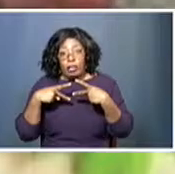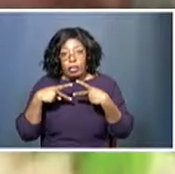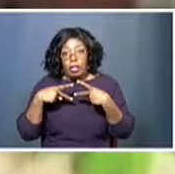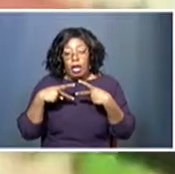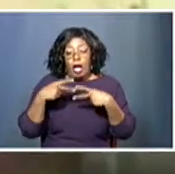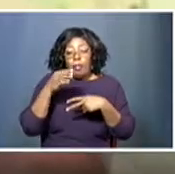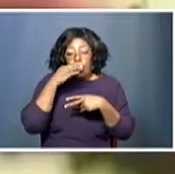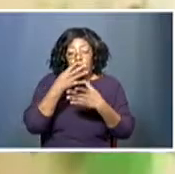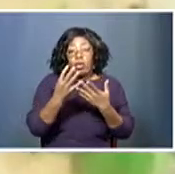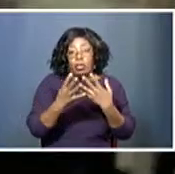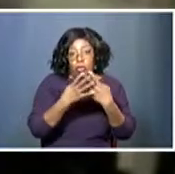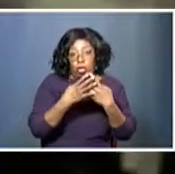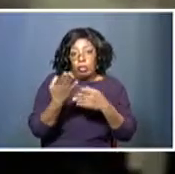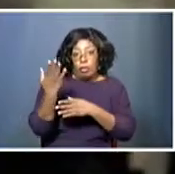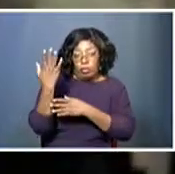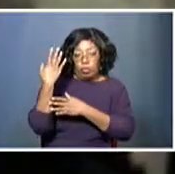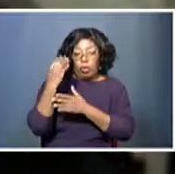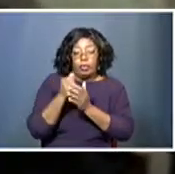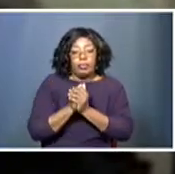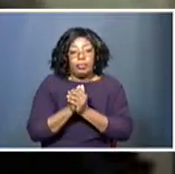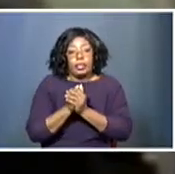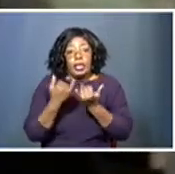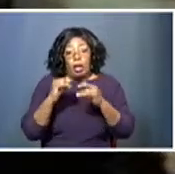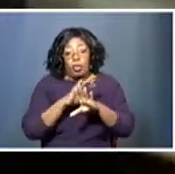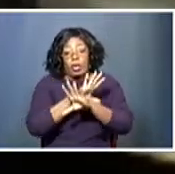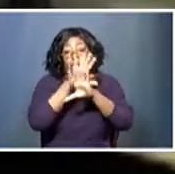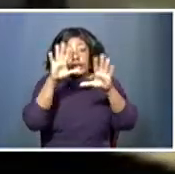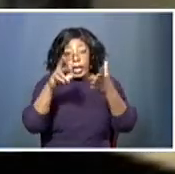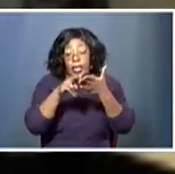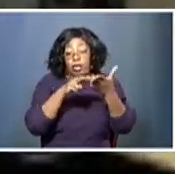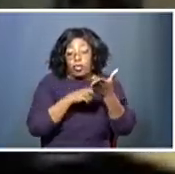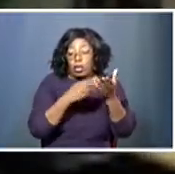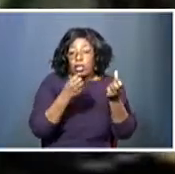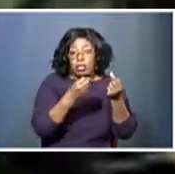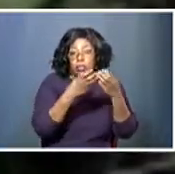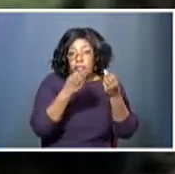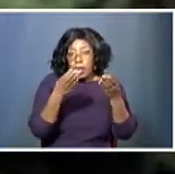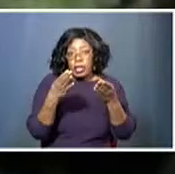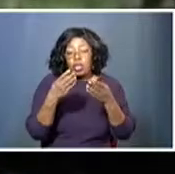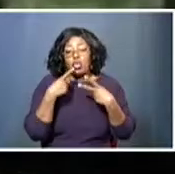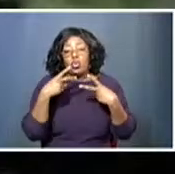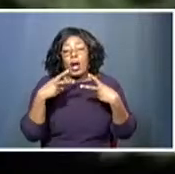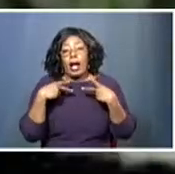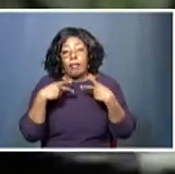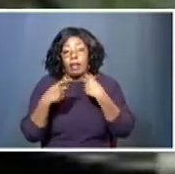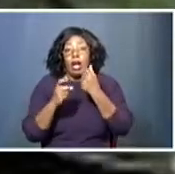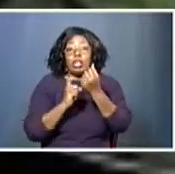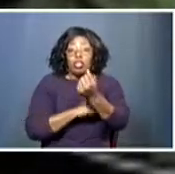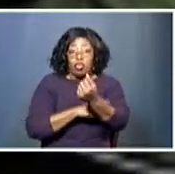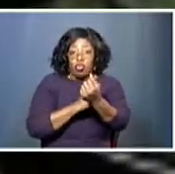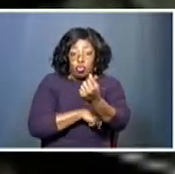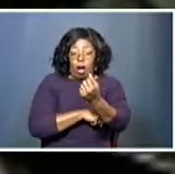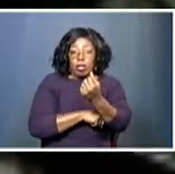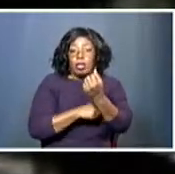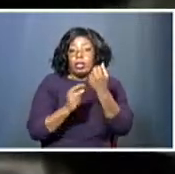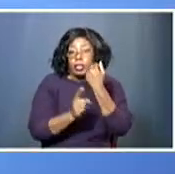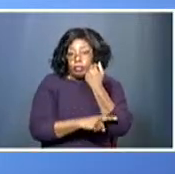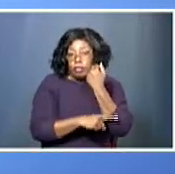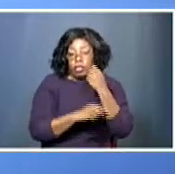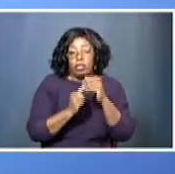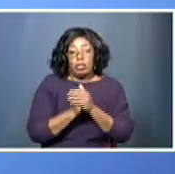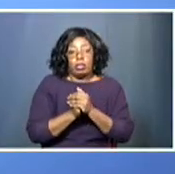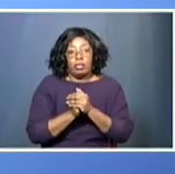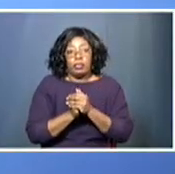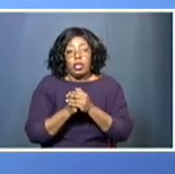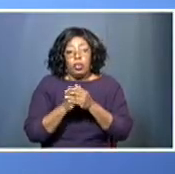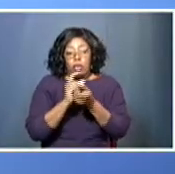into changes to the penal code, which will clear the records of hundreds saddled with drug convictions. But we're going to pass amendments to the